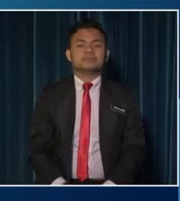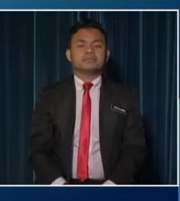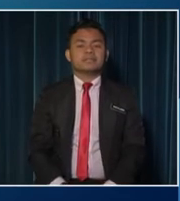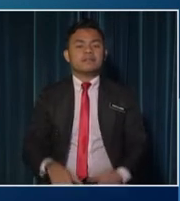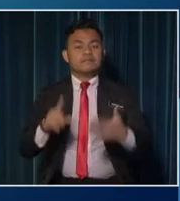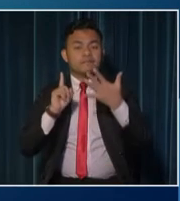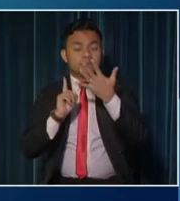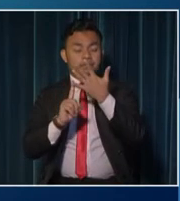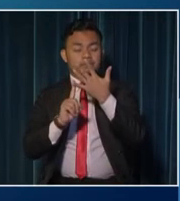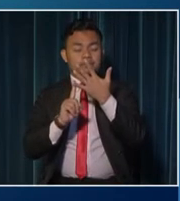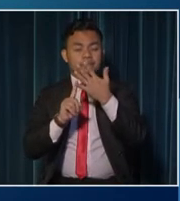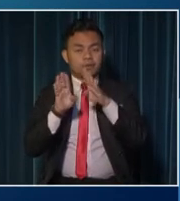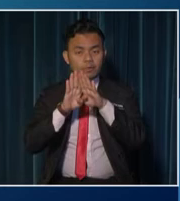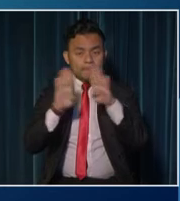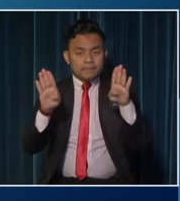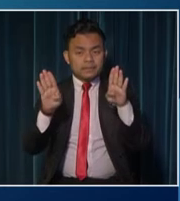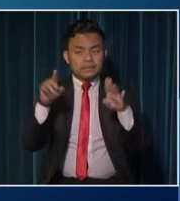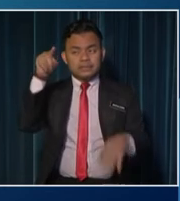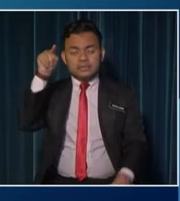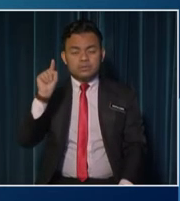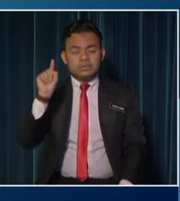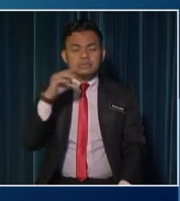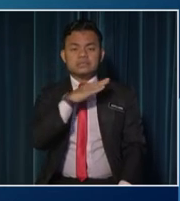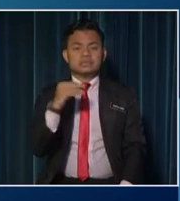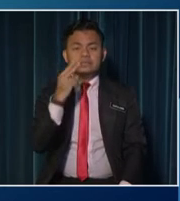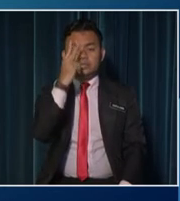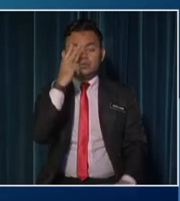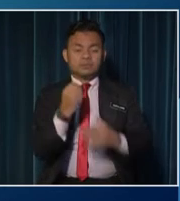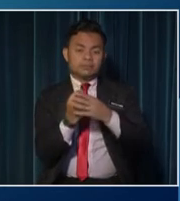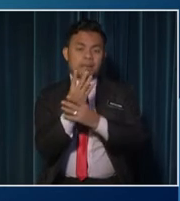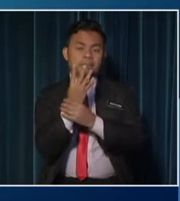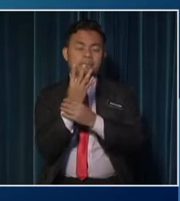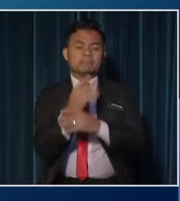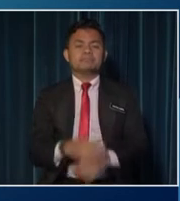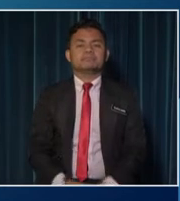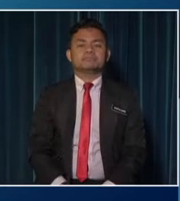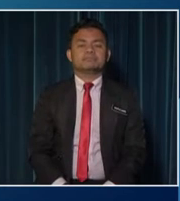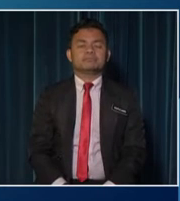Fifth, open the switch and observe the bulb.